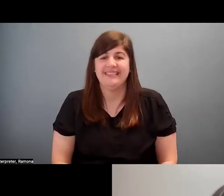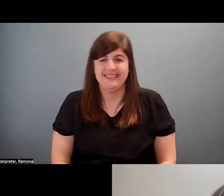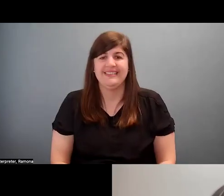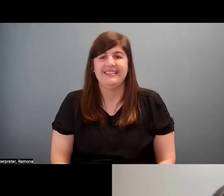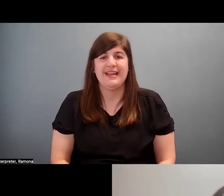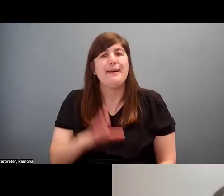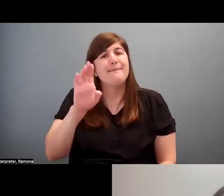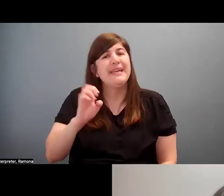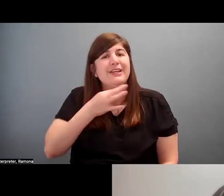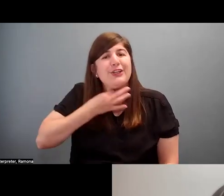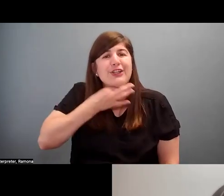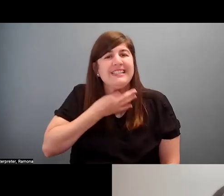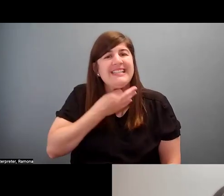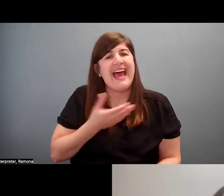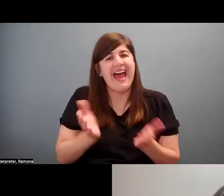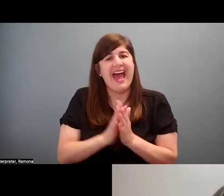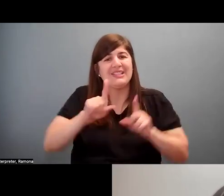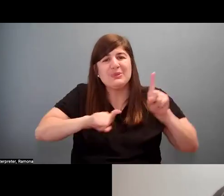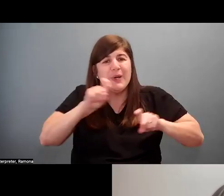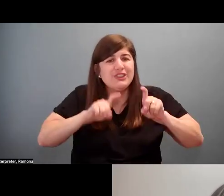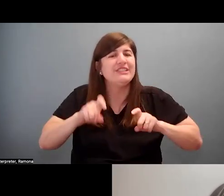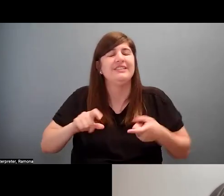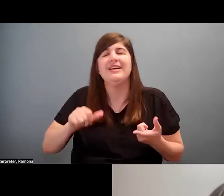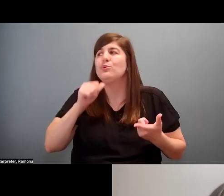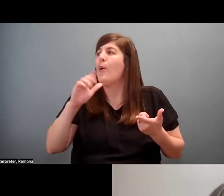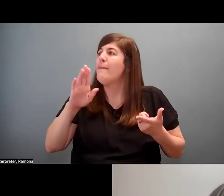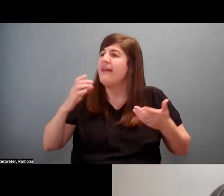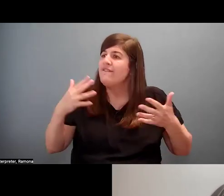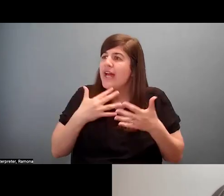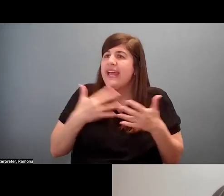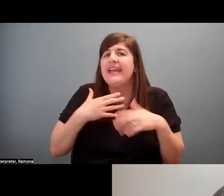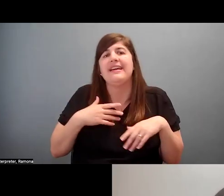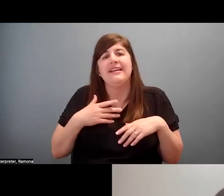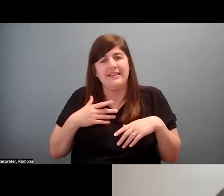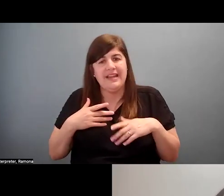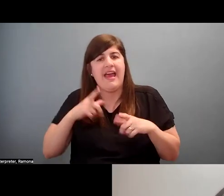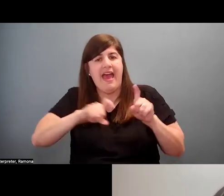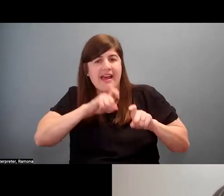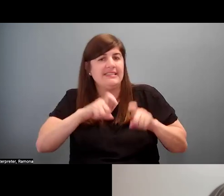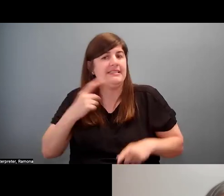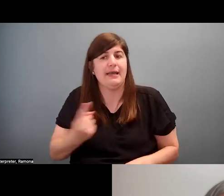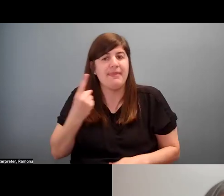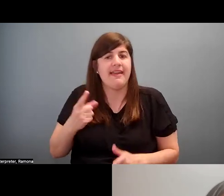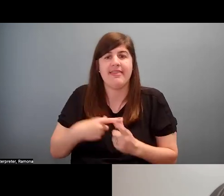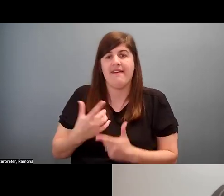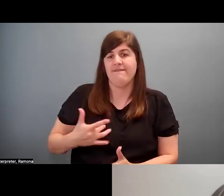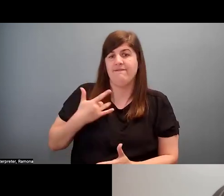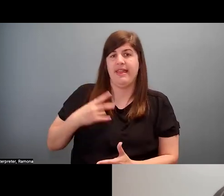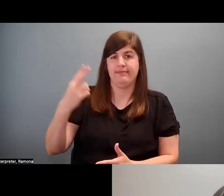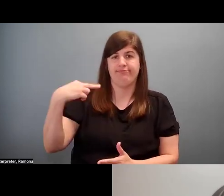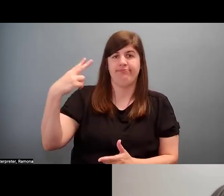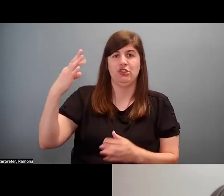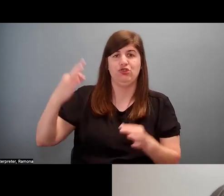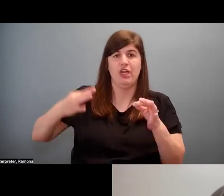just to be curious. Just ask questions. Don't be afraid of asking something and feeling judged